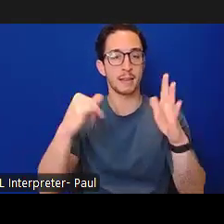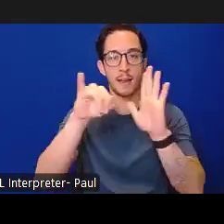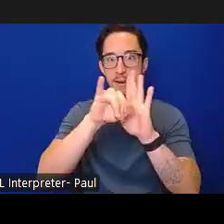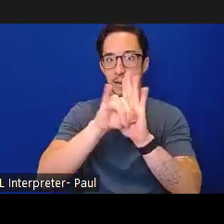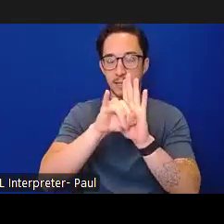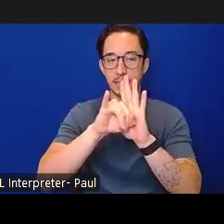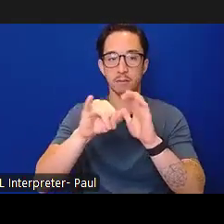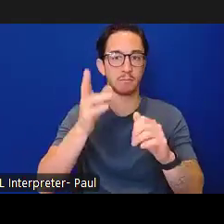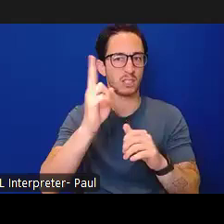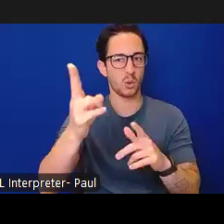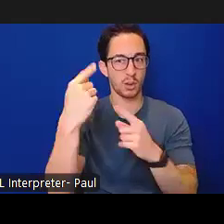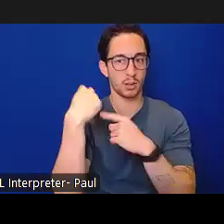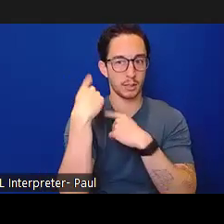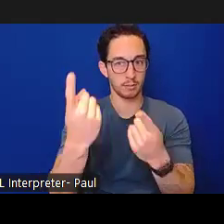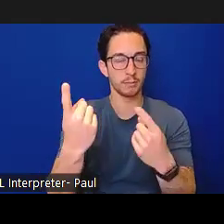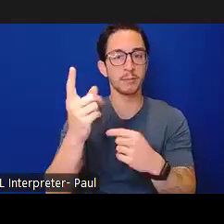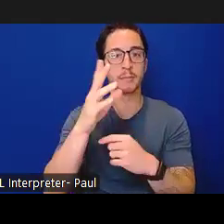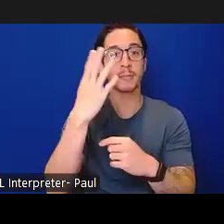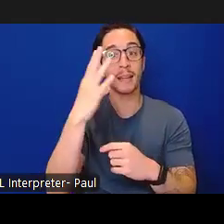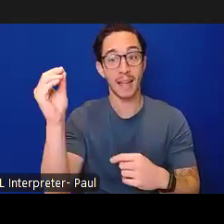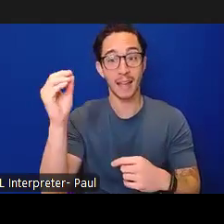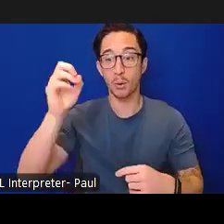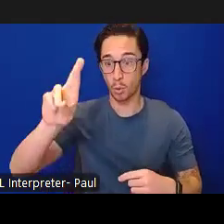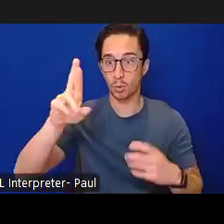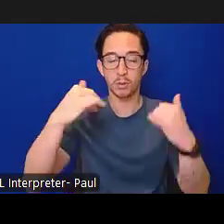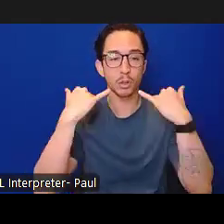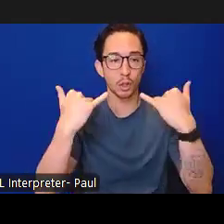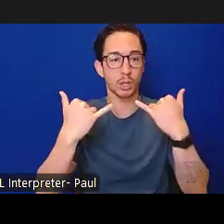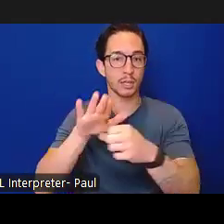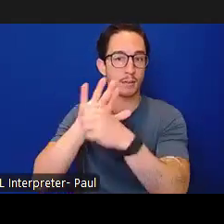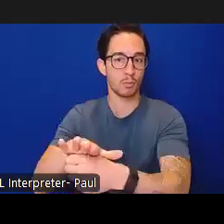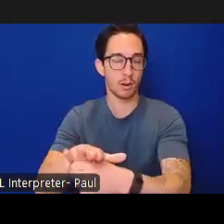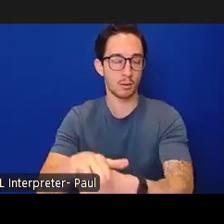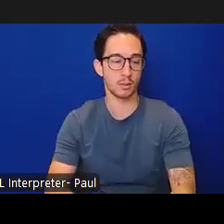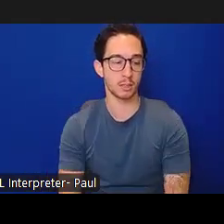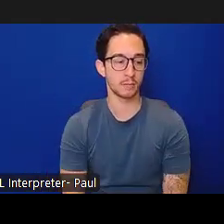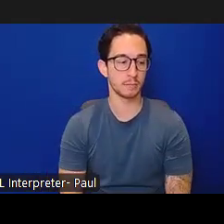been historically and or currently oppressed.